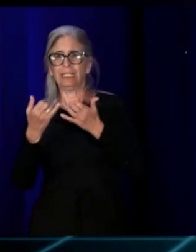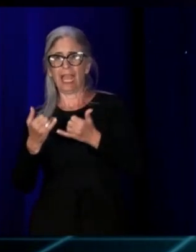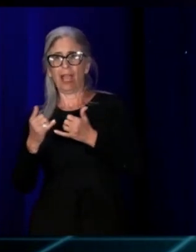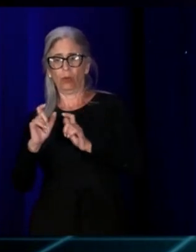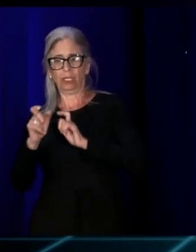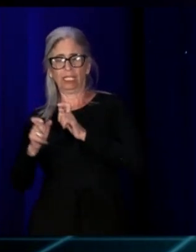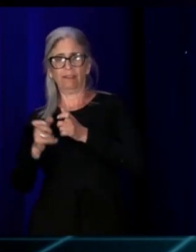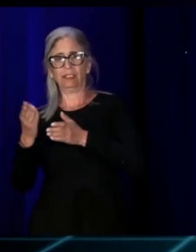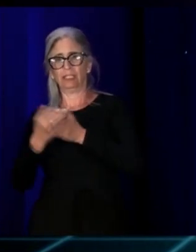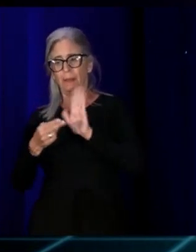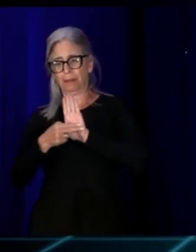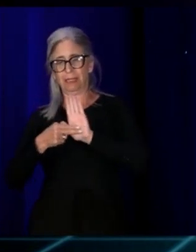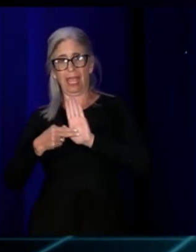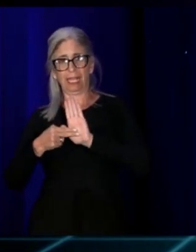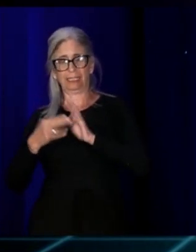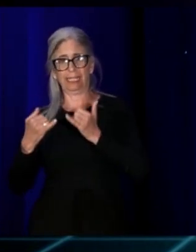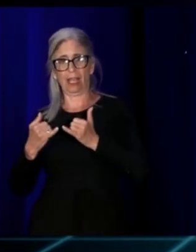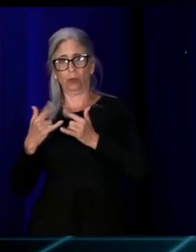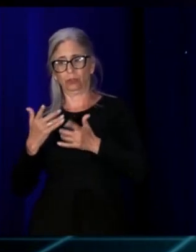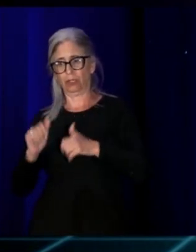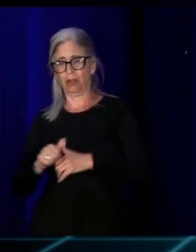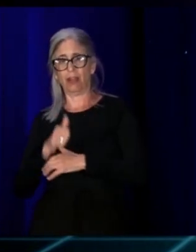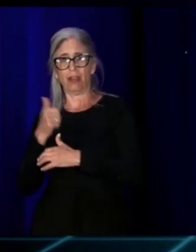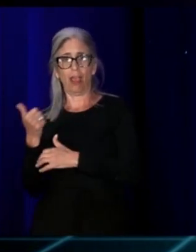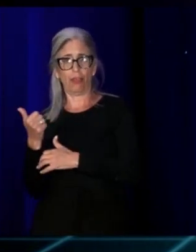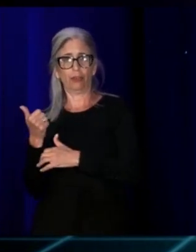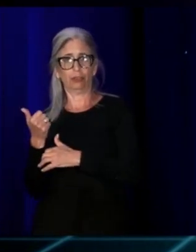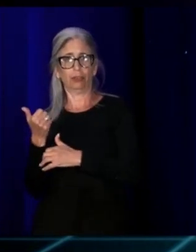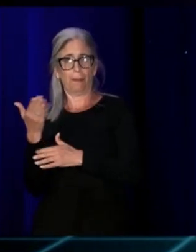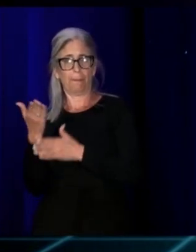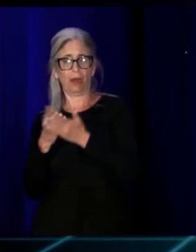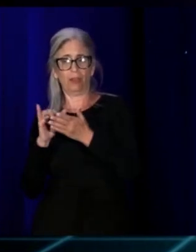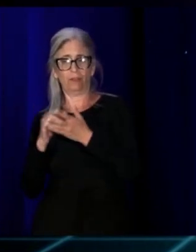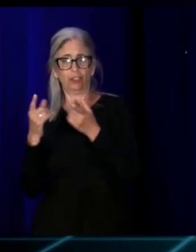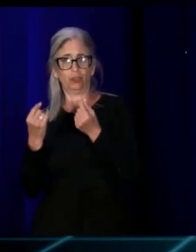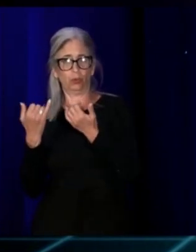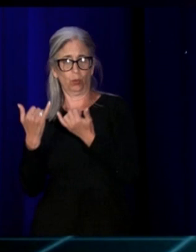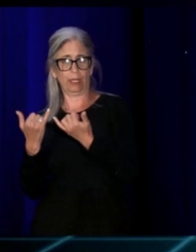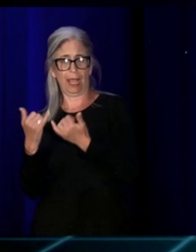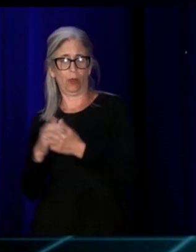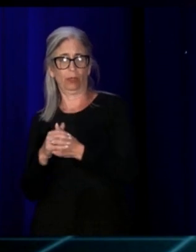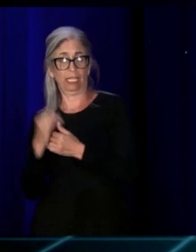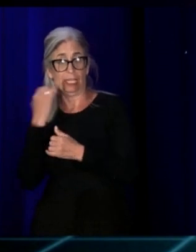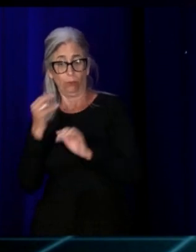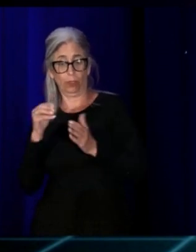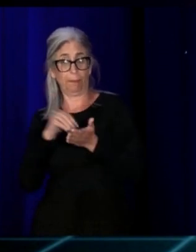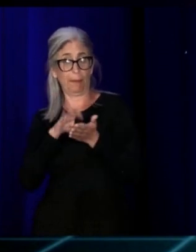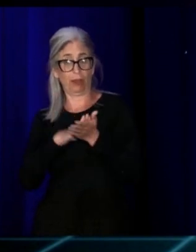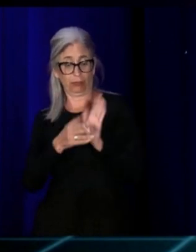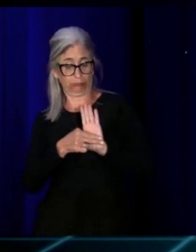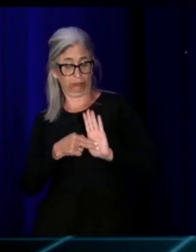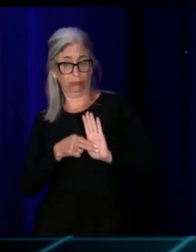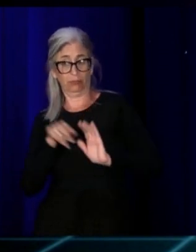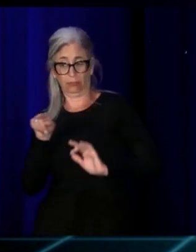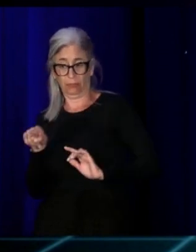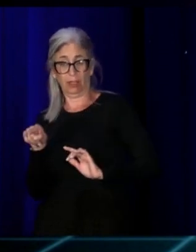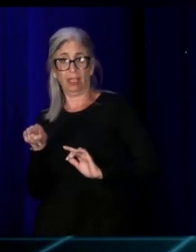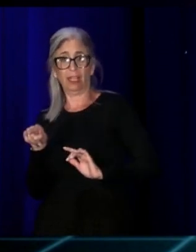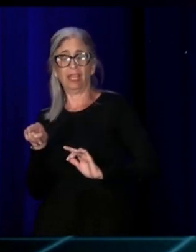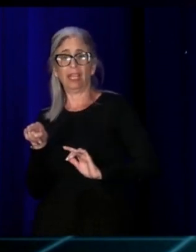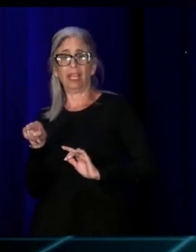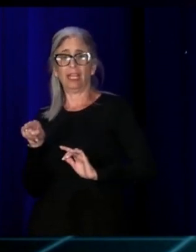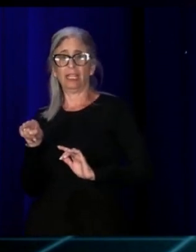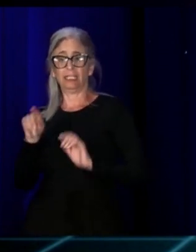it to tags as well, which is kind of another part where you have to do this right now. But if we mark this as